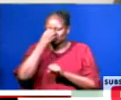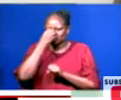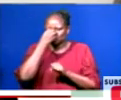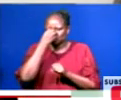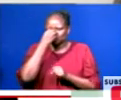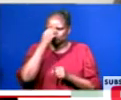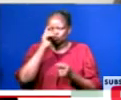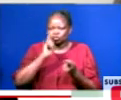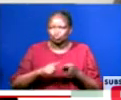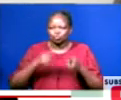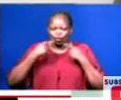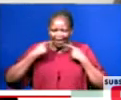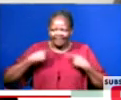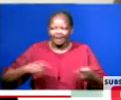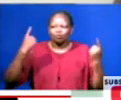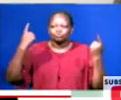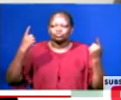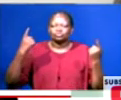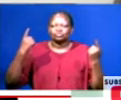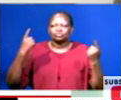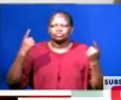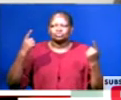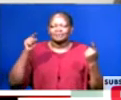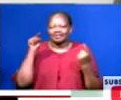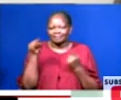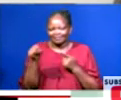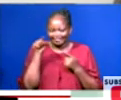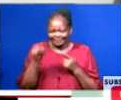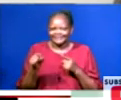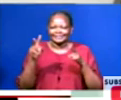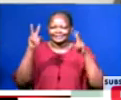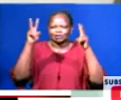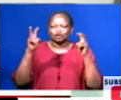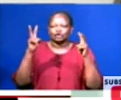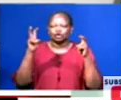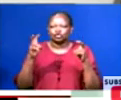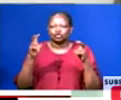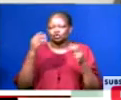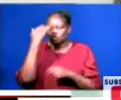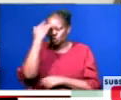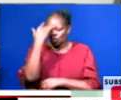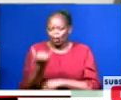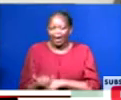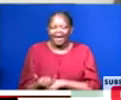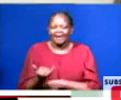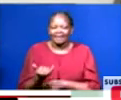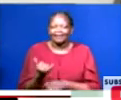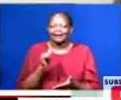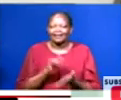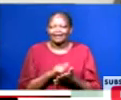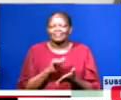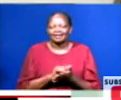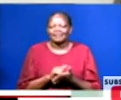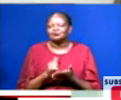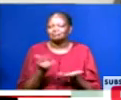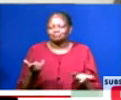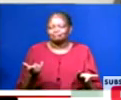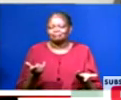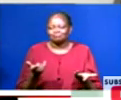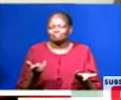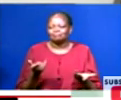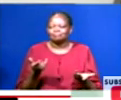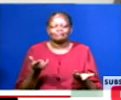to pronounce himself on this matter. Why? So that it brings down the temperatures of